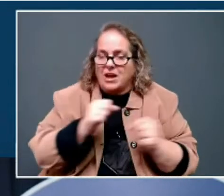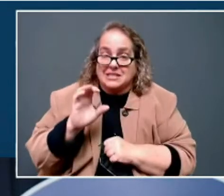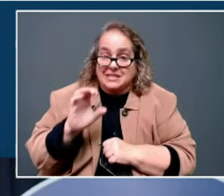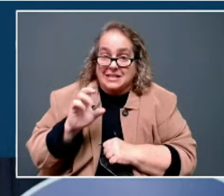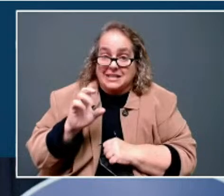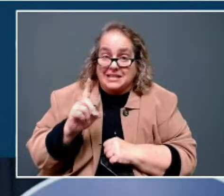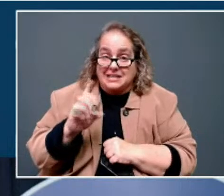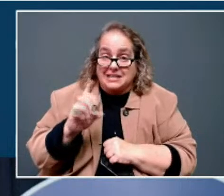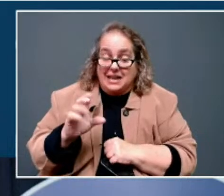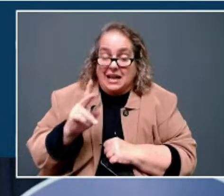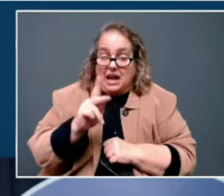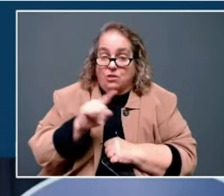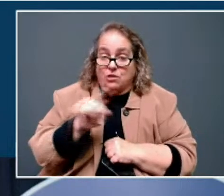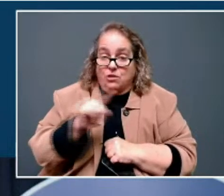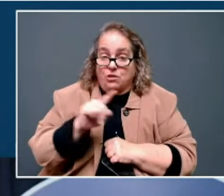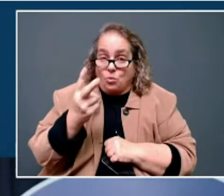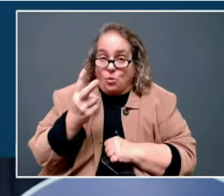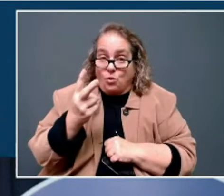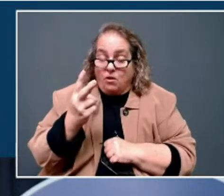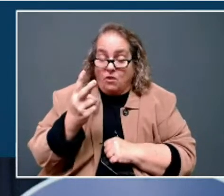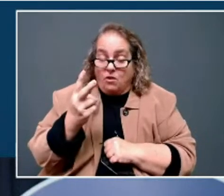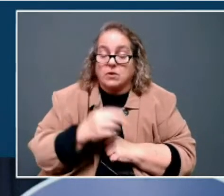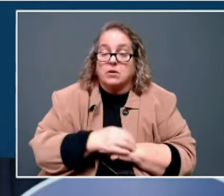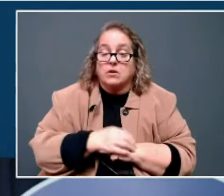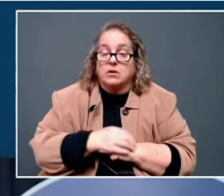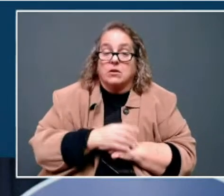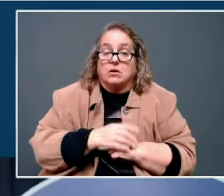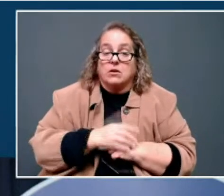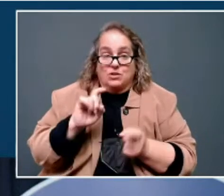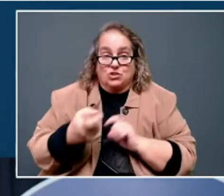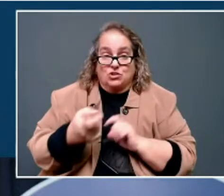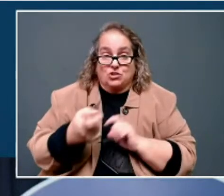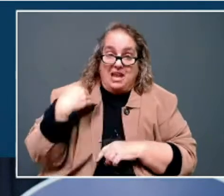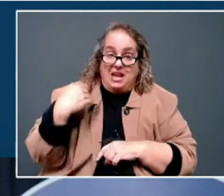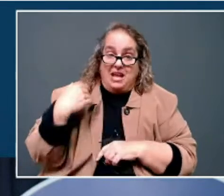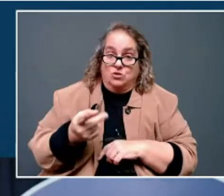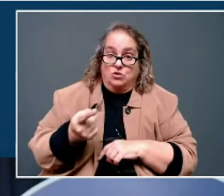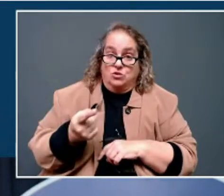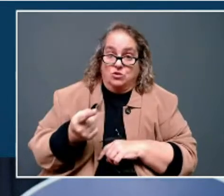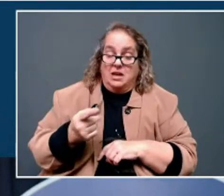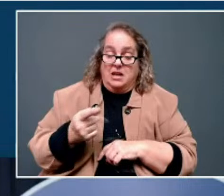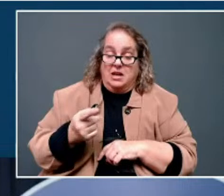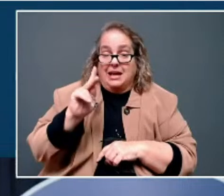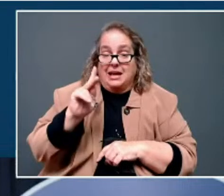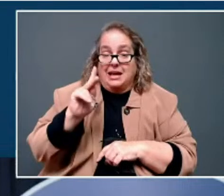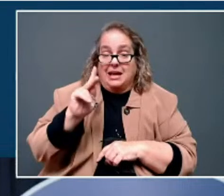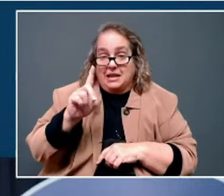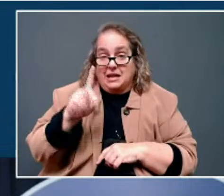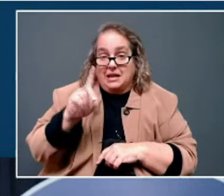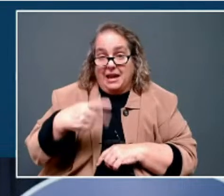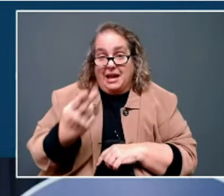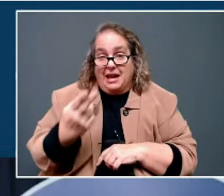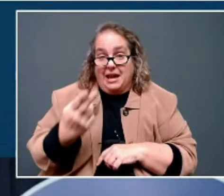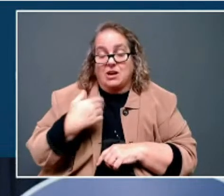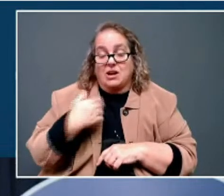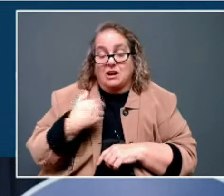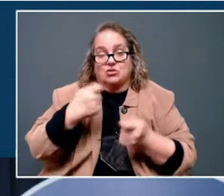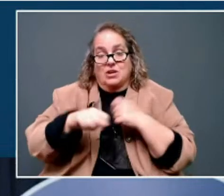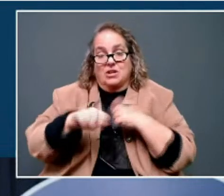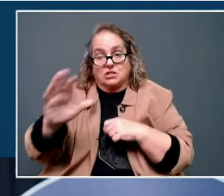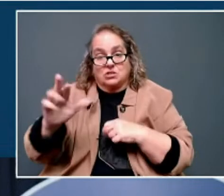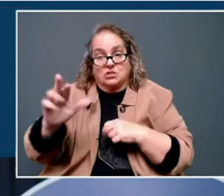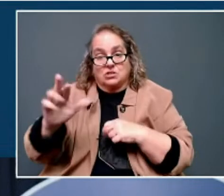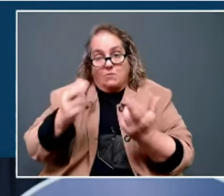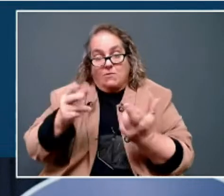and quarantine guidance that was revised late last Thursday, KDPH has revised its recommendations for K through 12